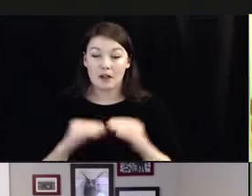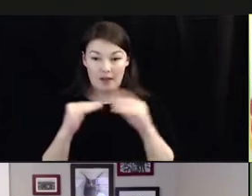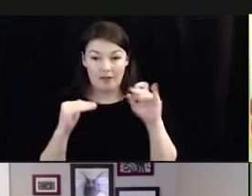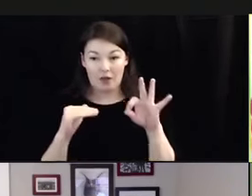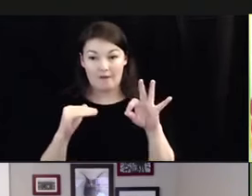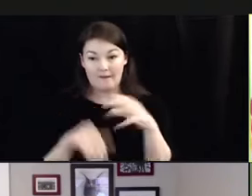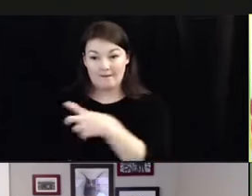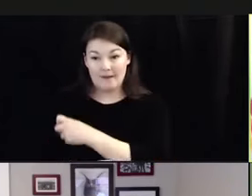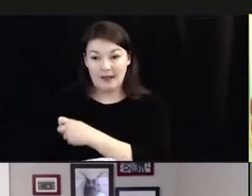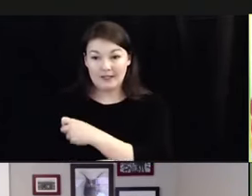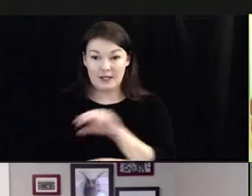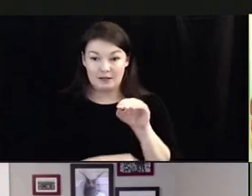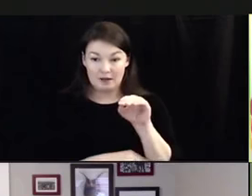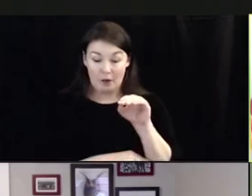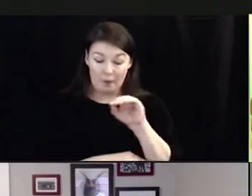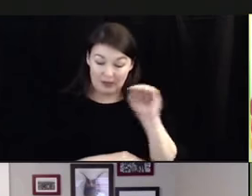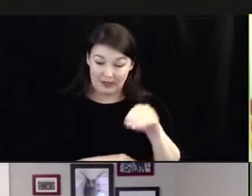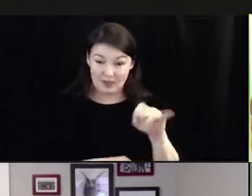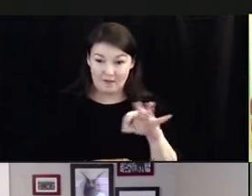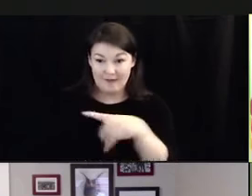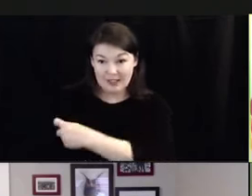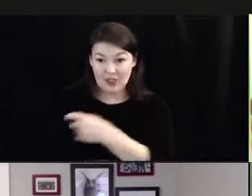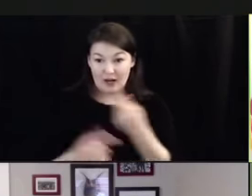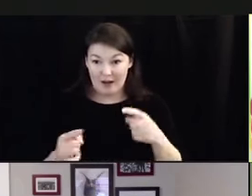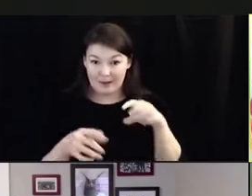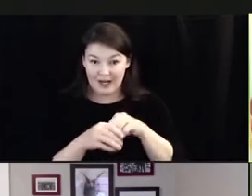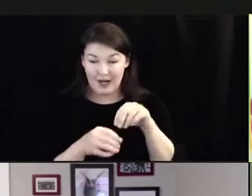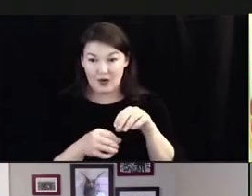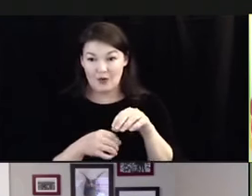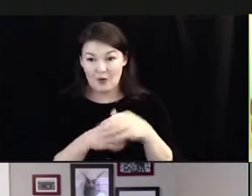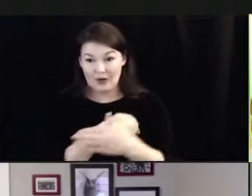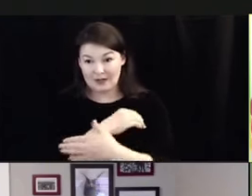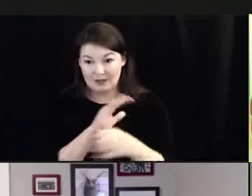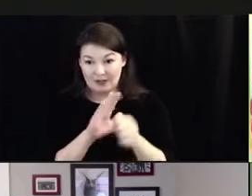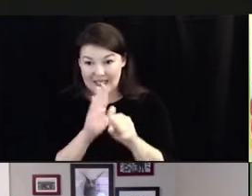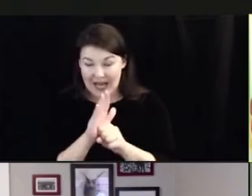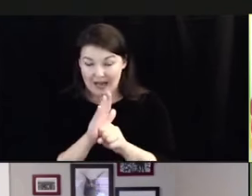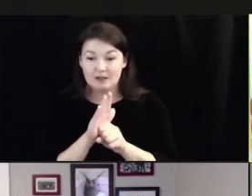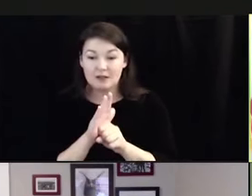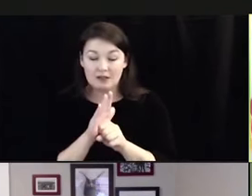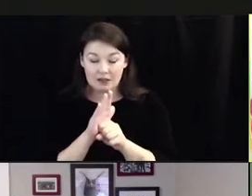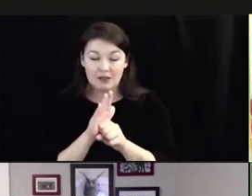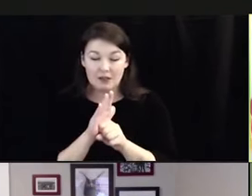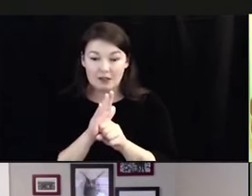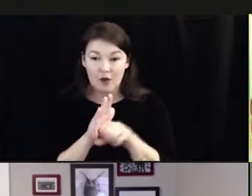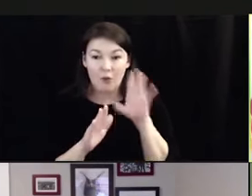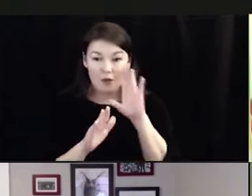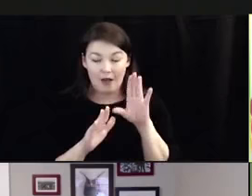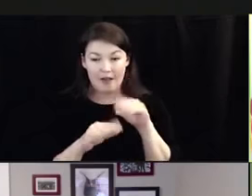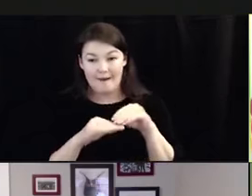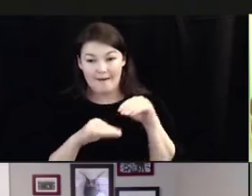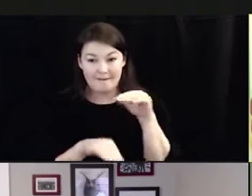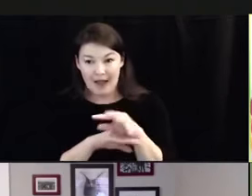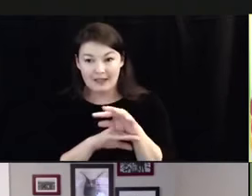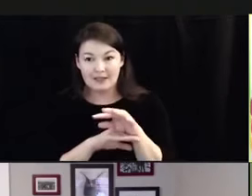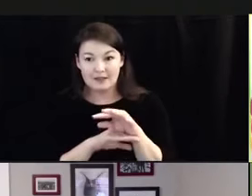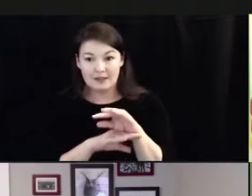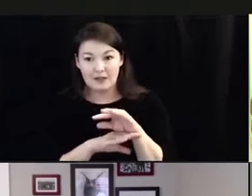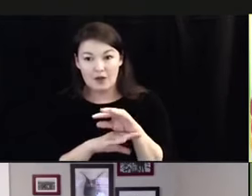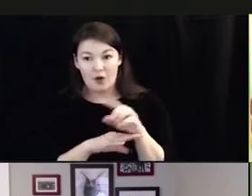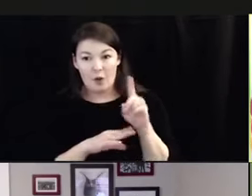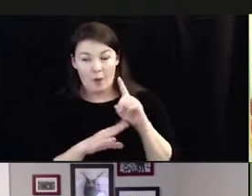have in your state or your county affects what that peak is. Areas that have lower vaccination rates are going to peak out at a much higher